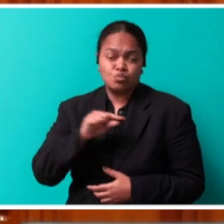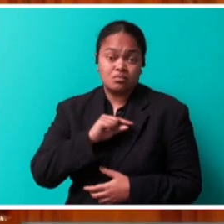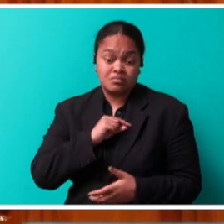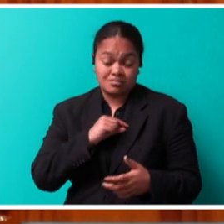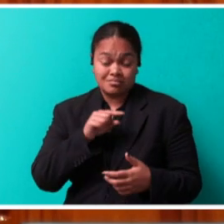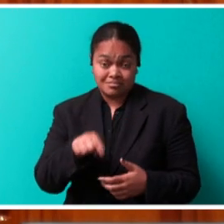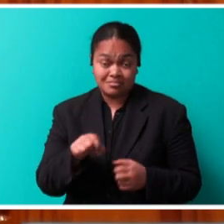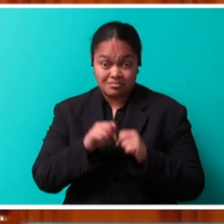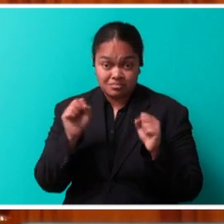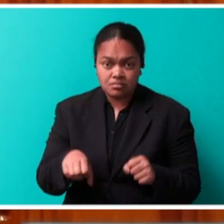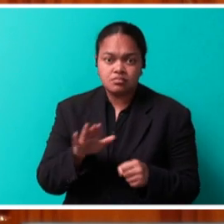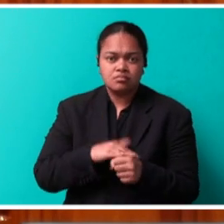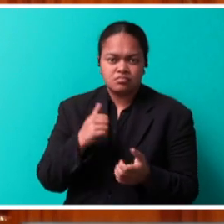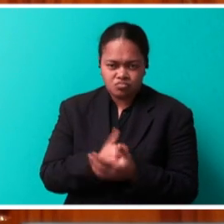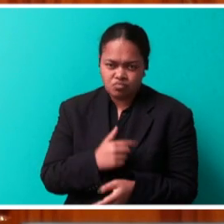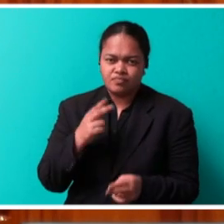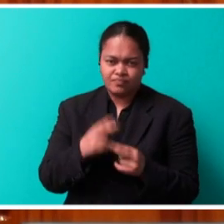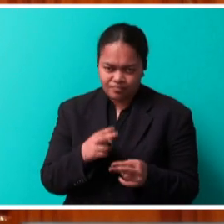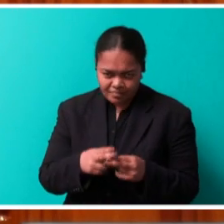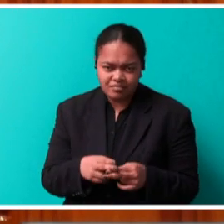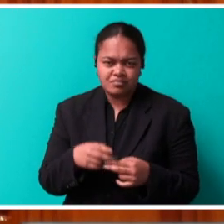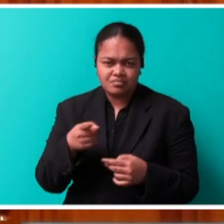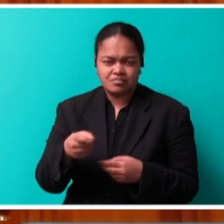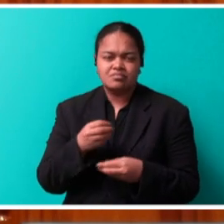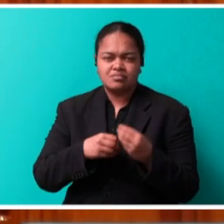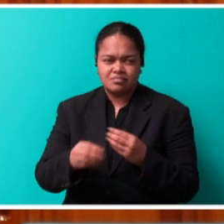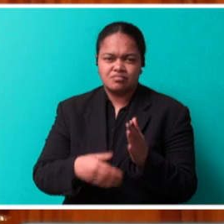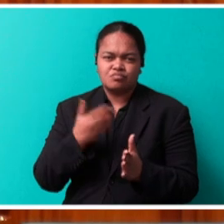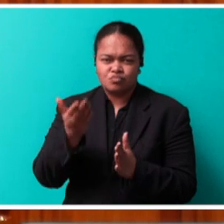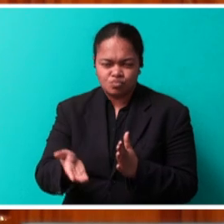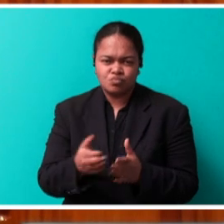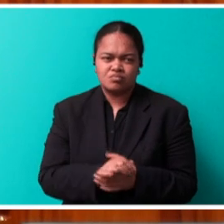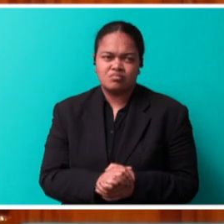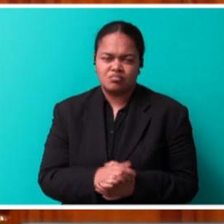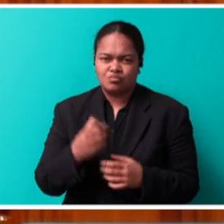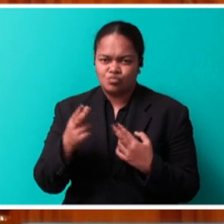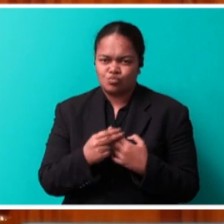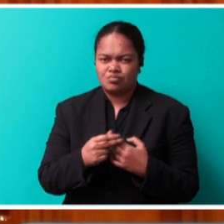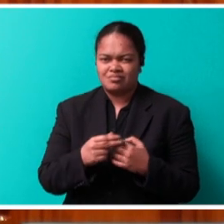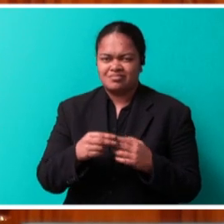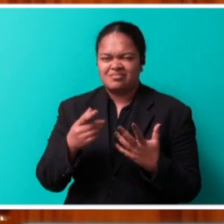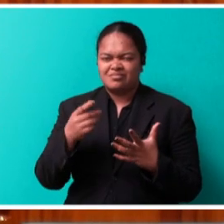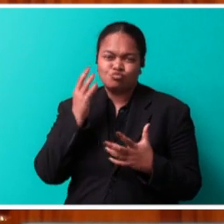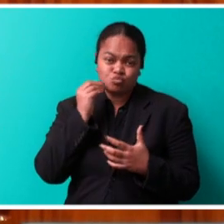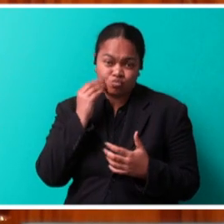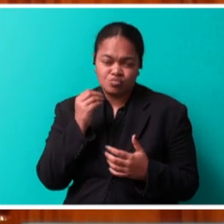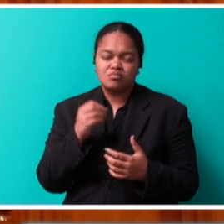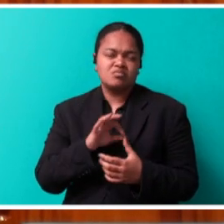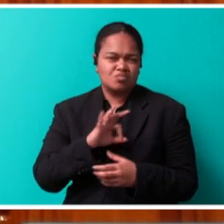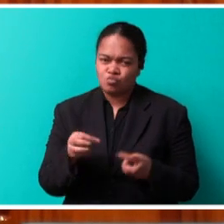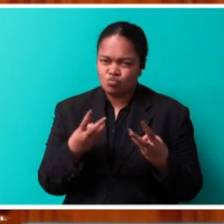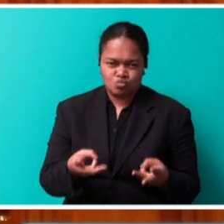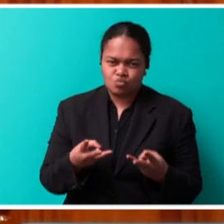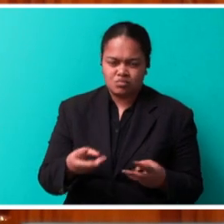system would ensure that farmers are rewarded with the sucrose content they produce, not the wheat.